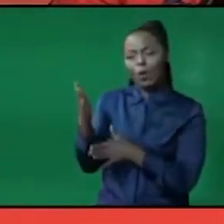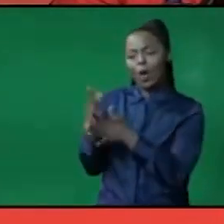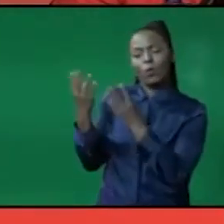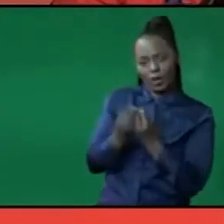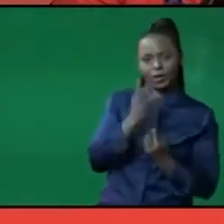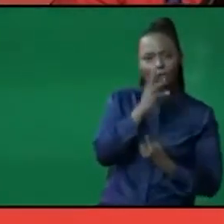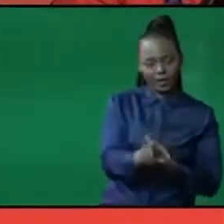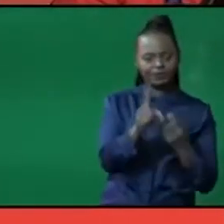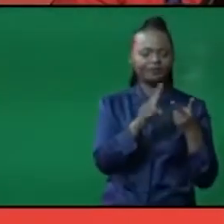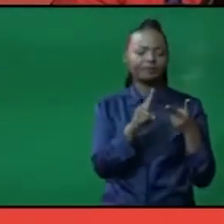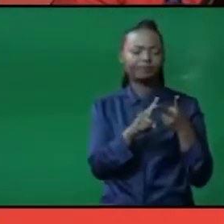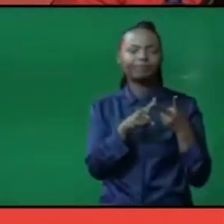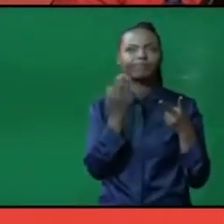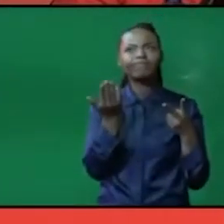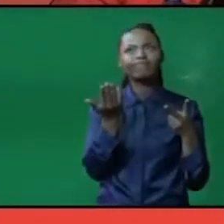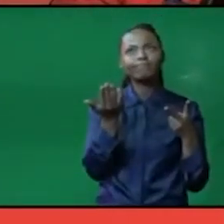work with